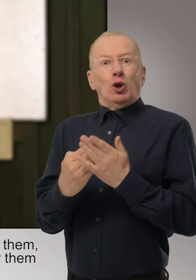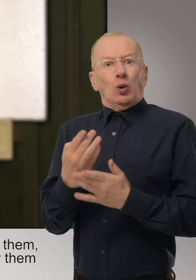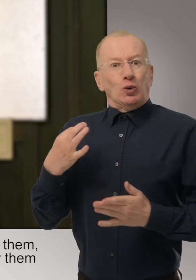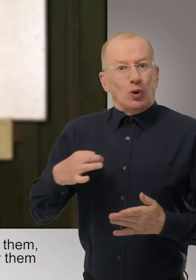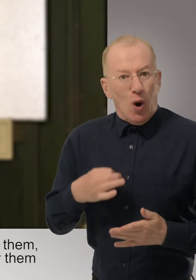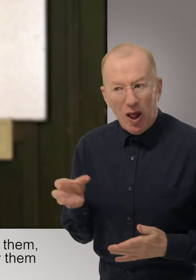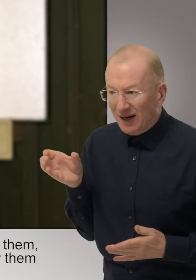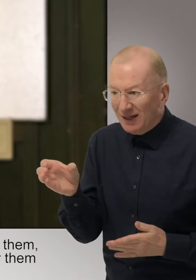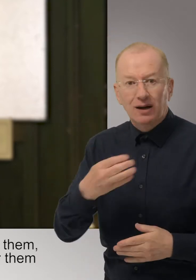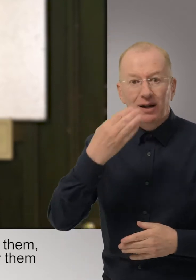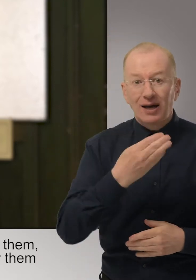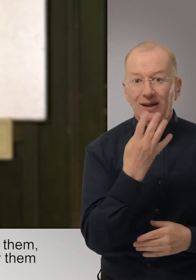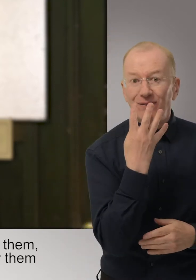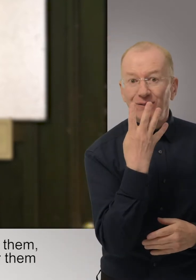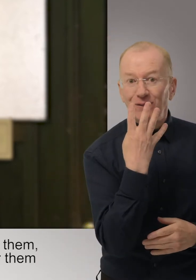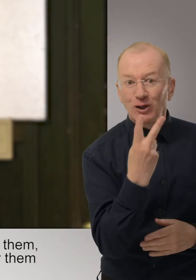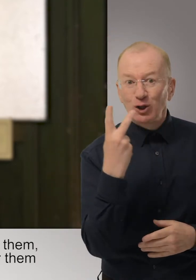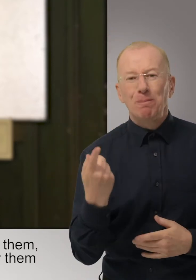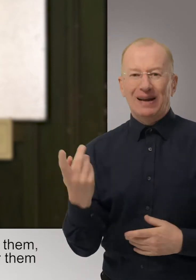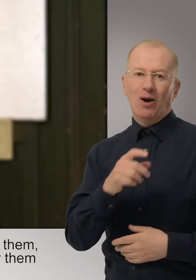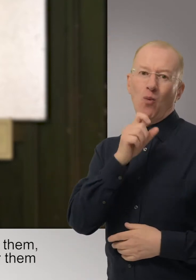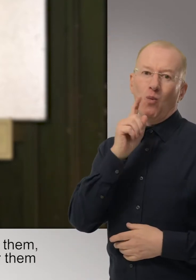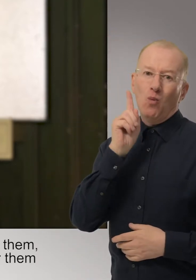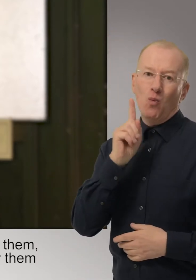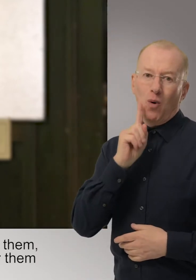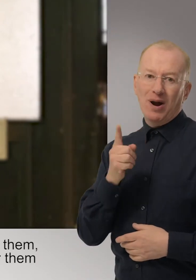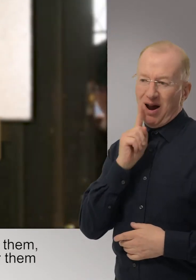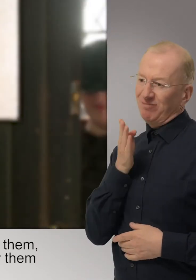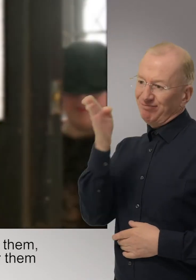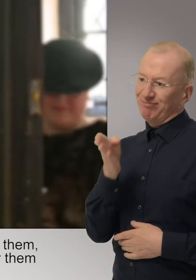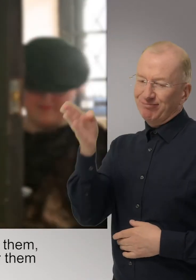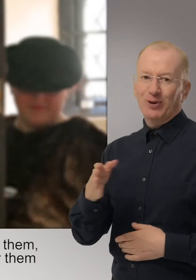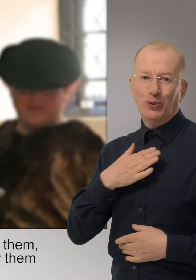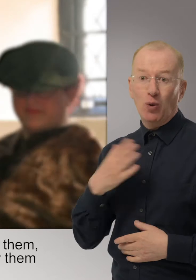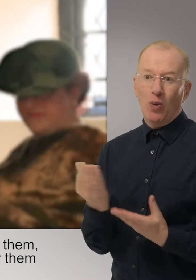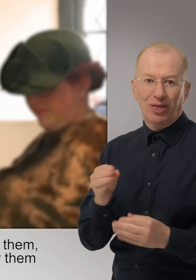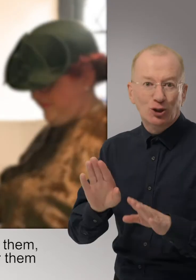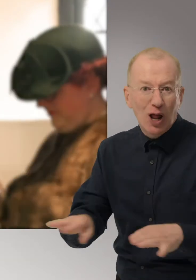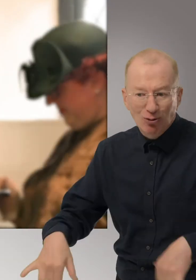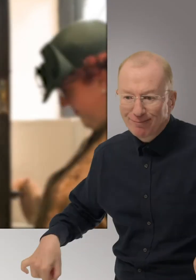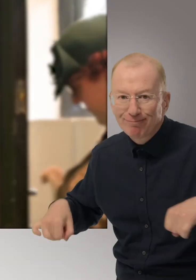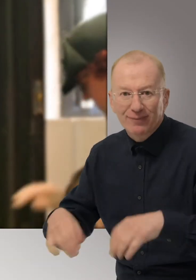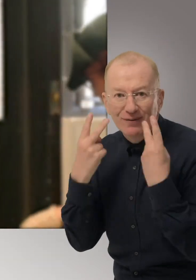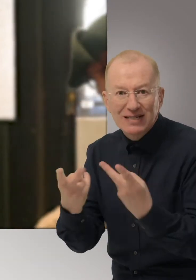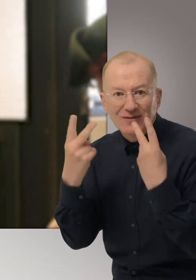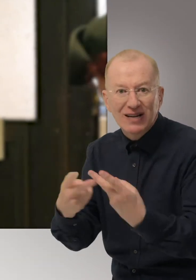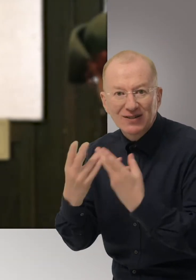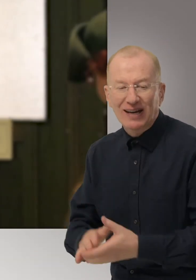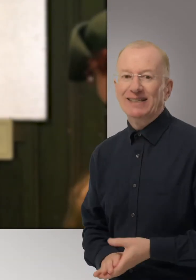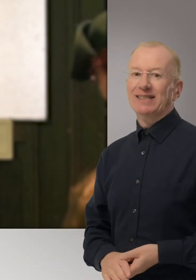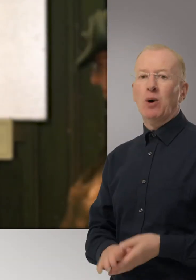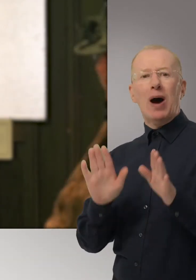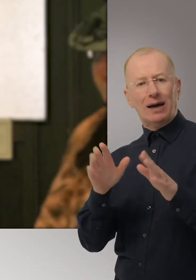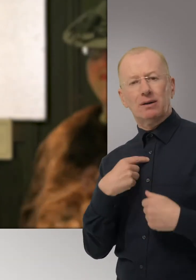In 1942, the first toilet was installed for them. And what an encouragement it was for them to bring their children too.